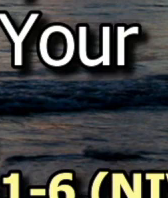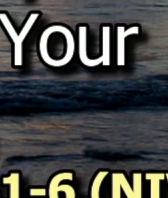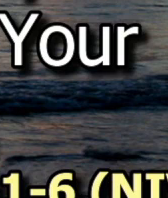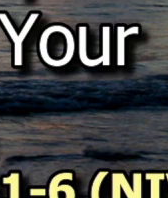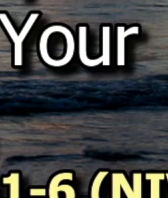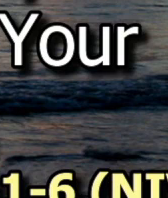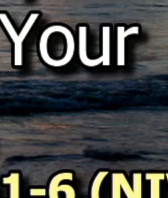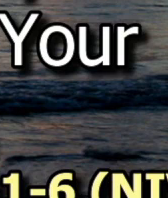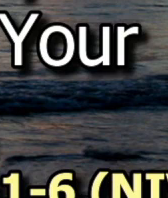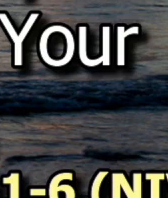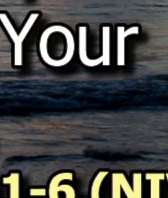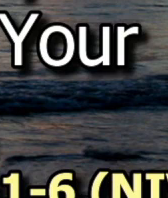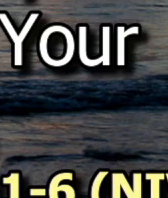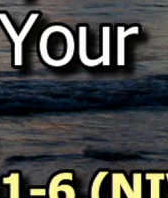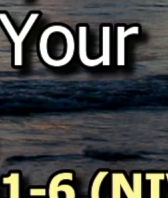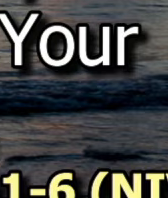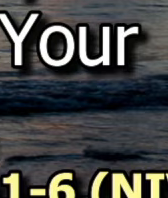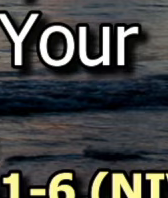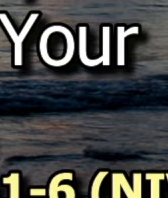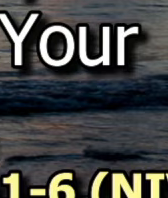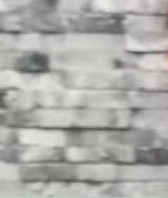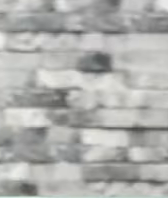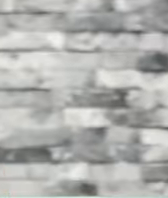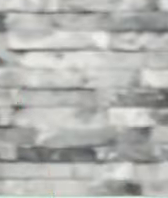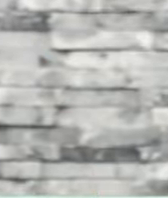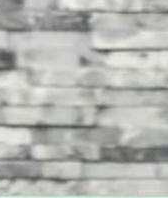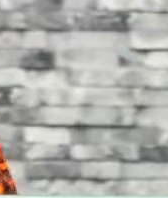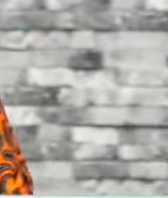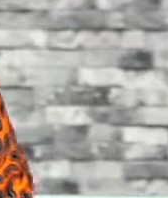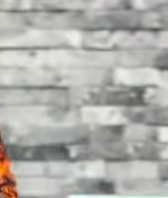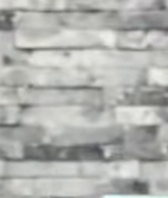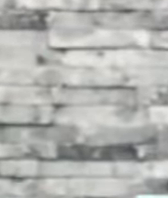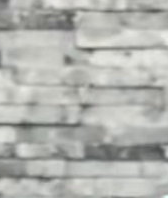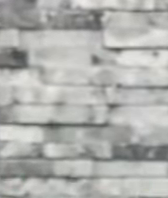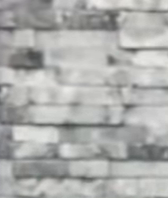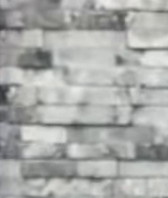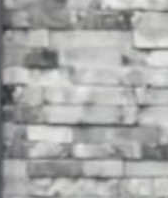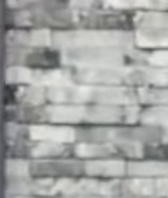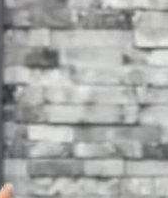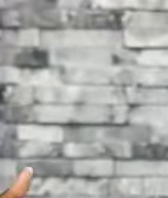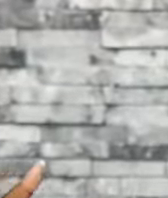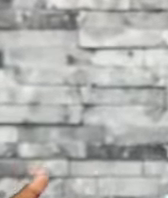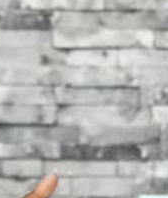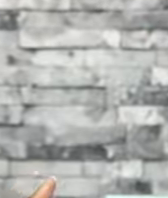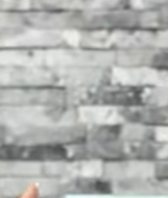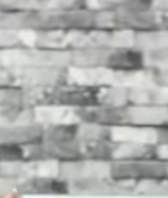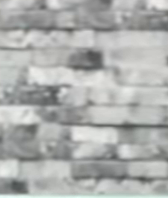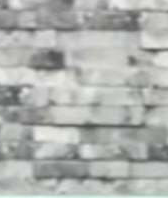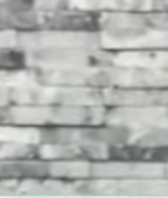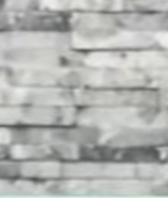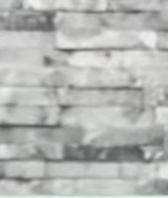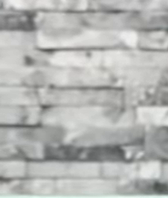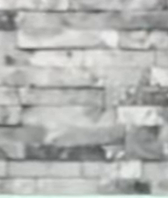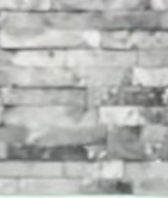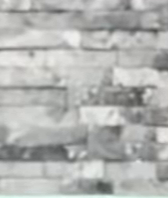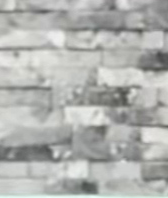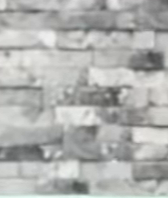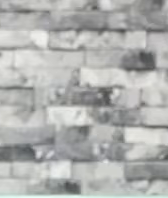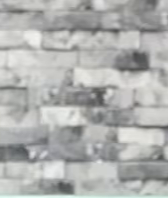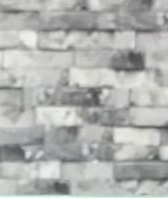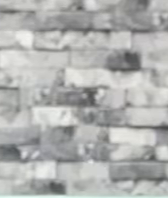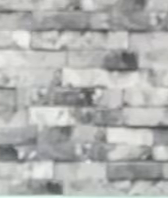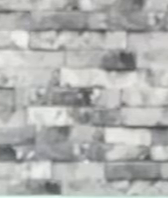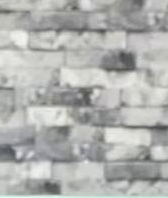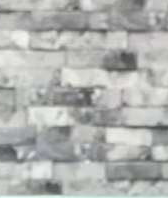the fact that the foundations have been shaken, does not mean that the Lord has relocated. Kama misingi imetingisika, haimaanishi kwamba